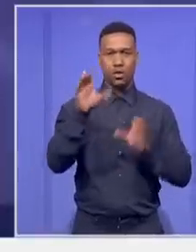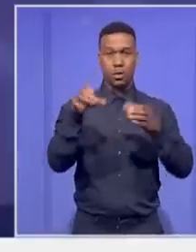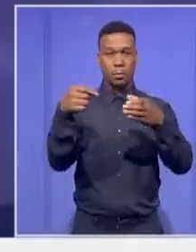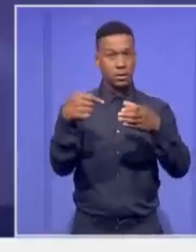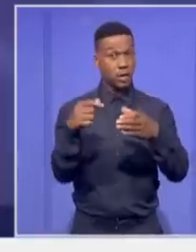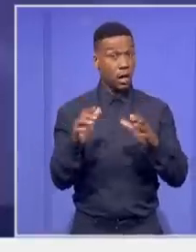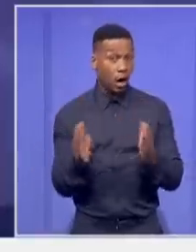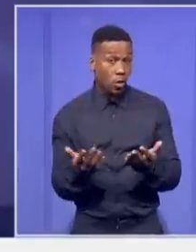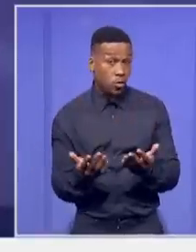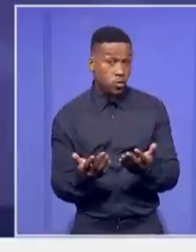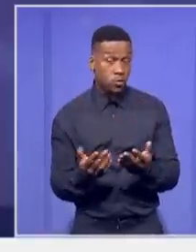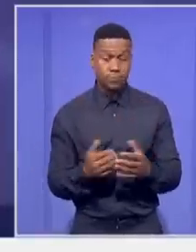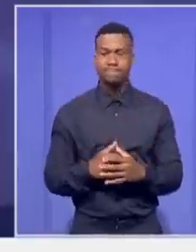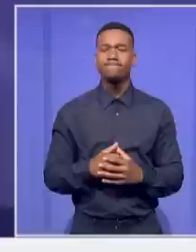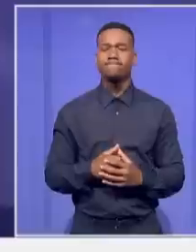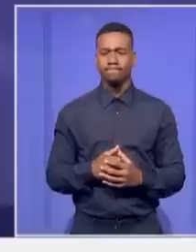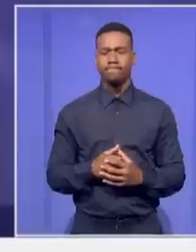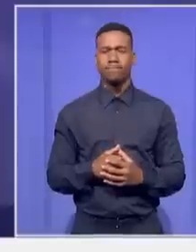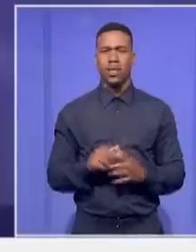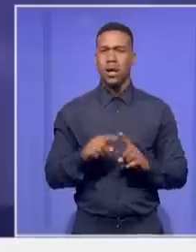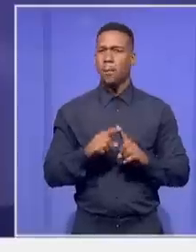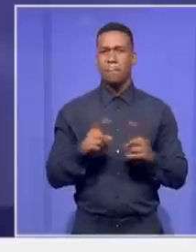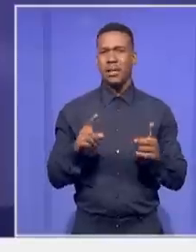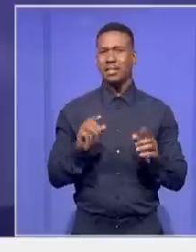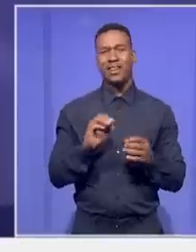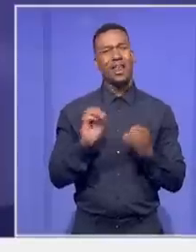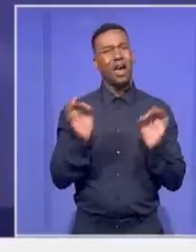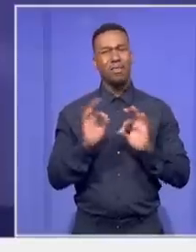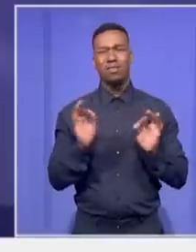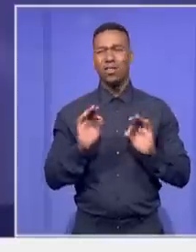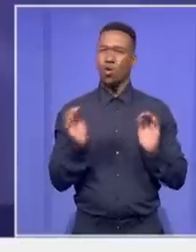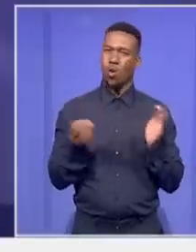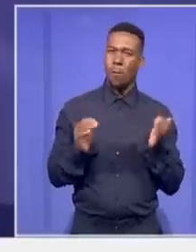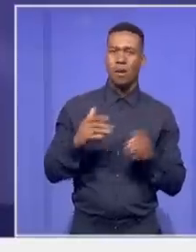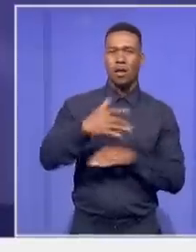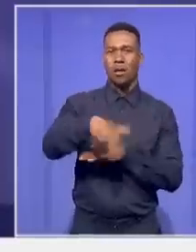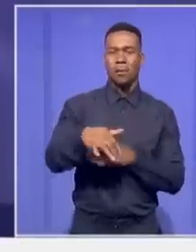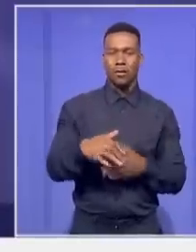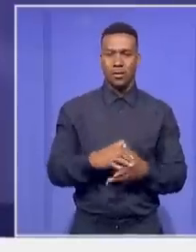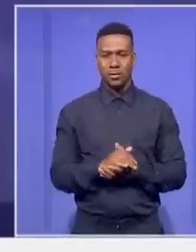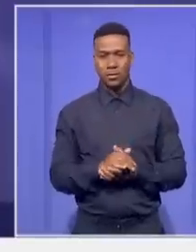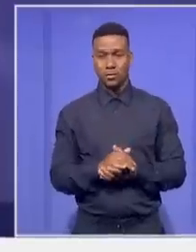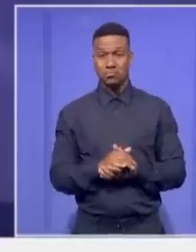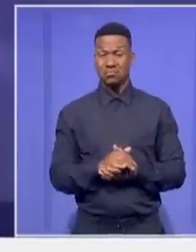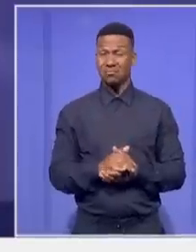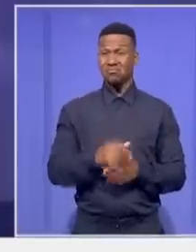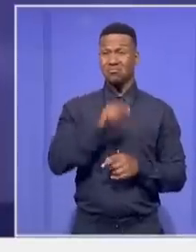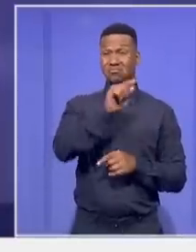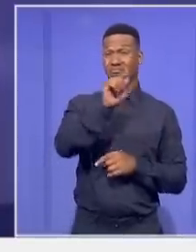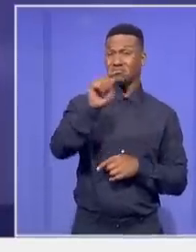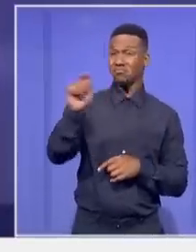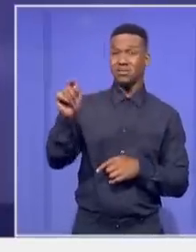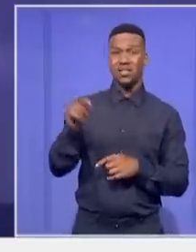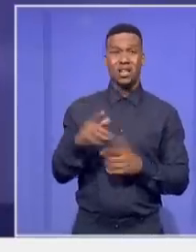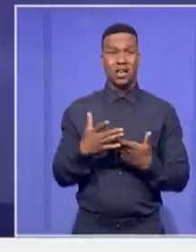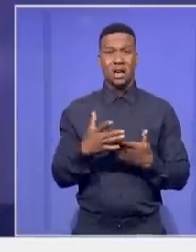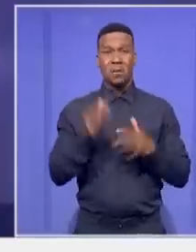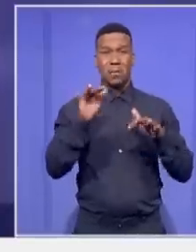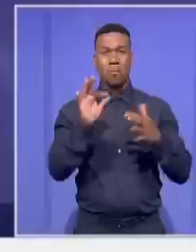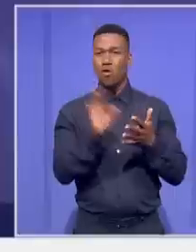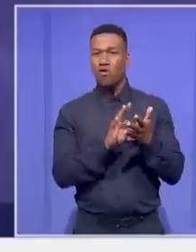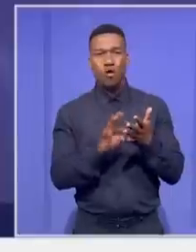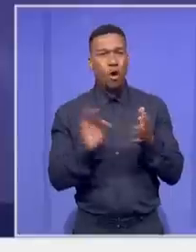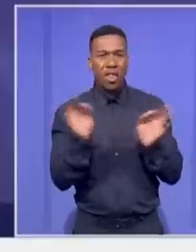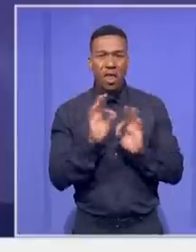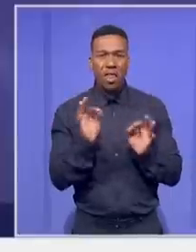nothing compared to externally. For non-DA voters and increasingly a hostile press, we were as